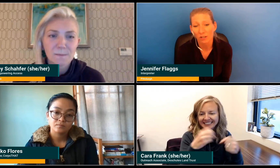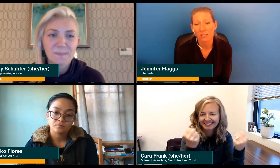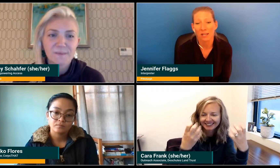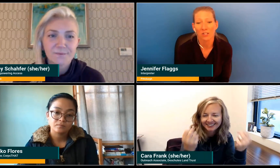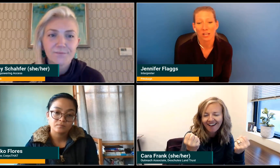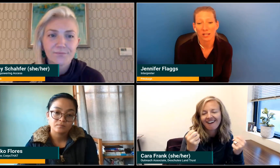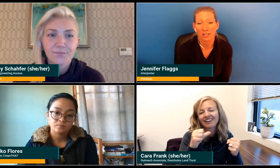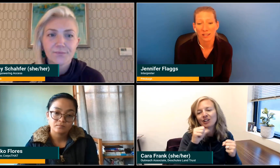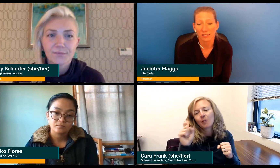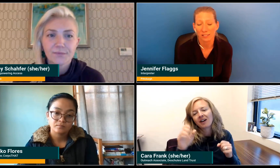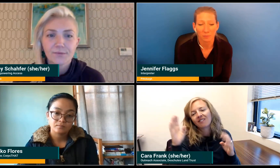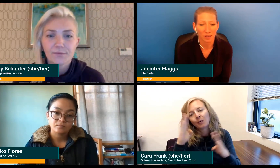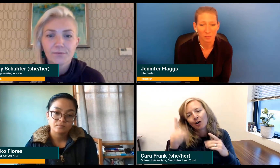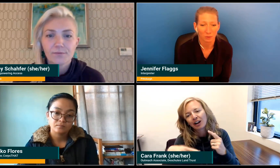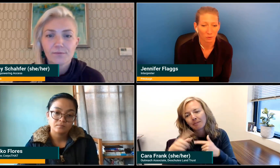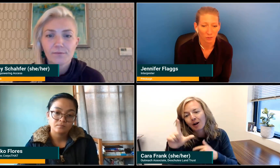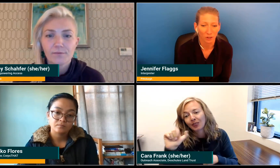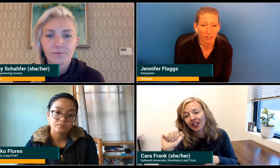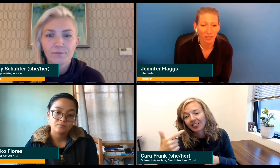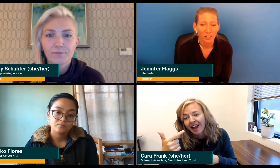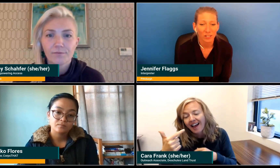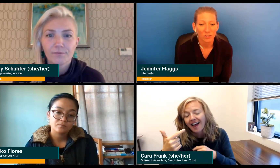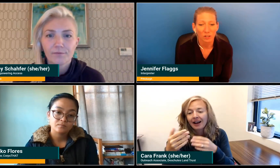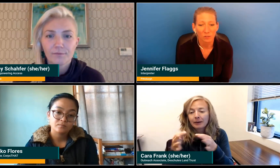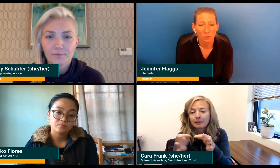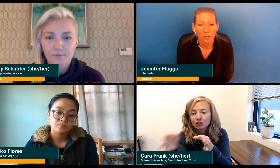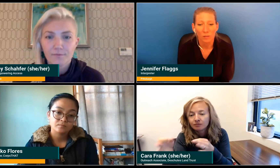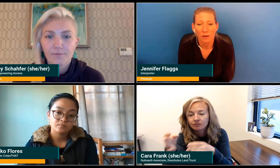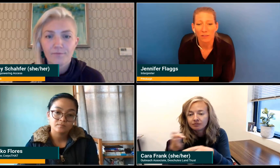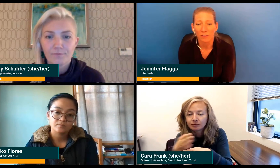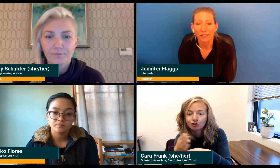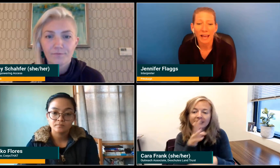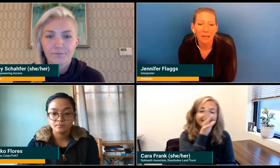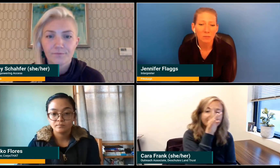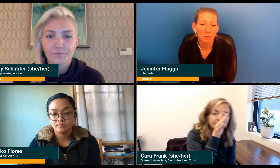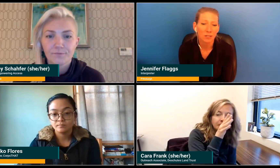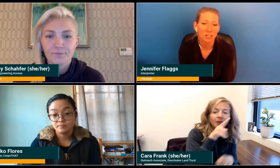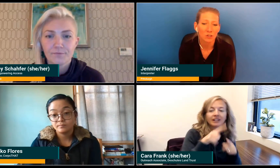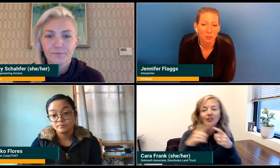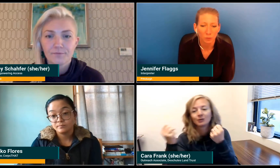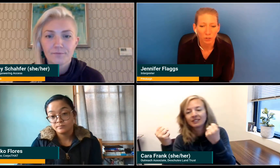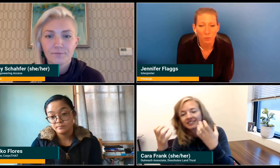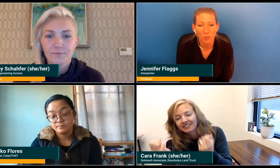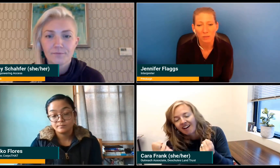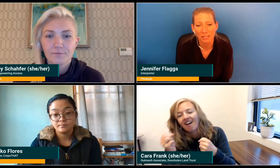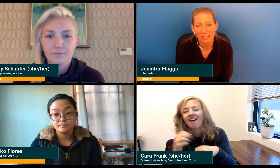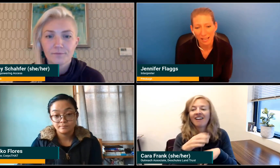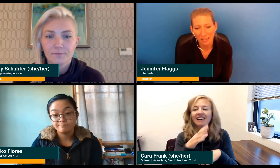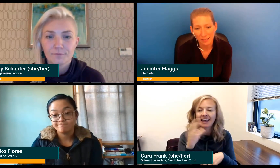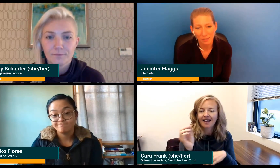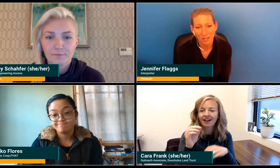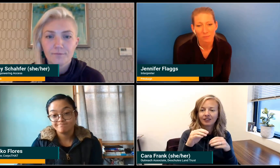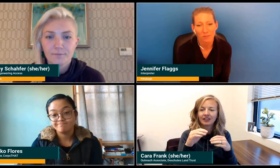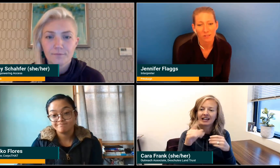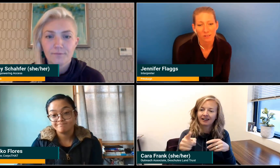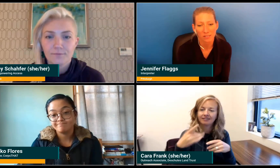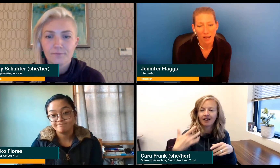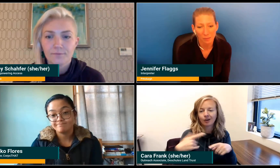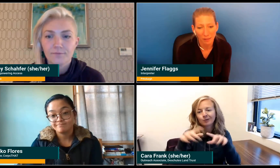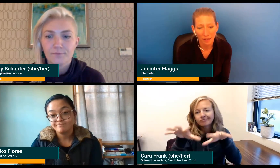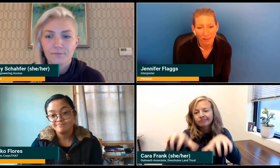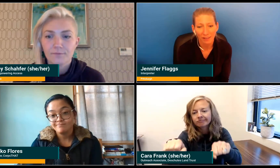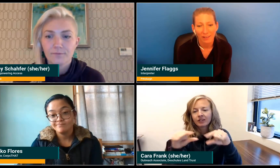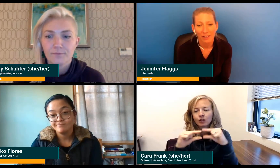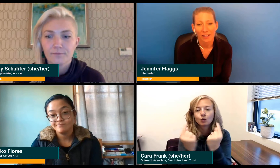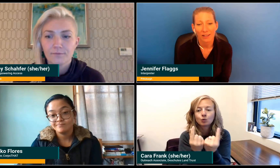everyone there gets educated, and it's impossible to overlook. So you have to worry about the lag between the interpreter interpreter and what's being said. Sometimes there's a